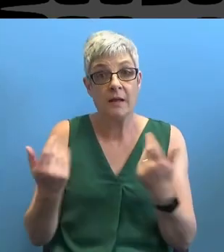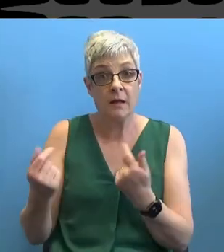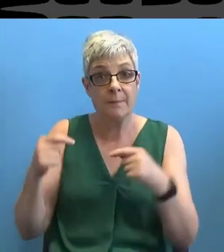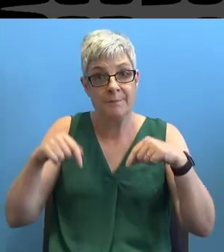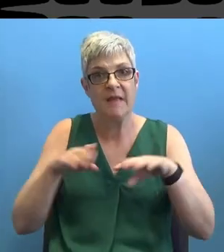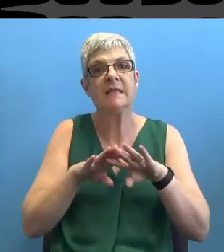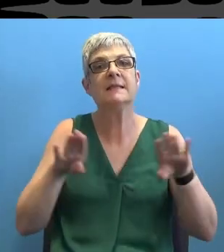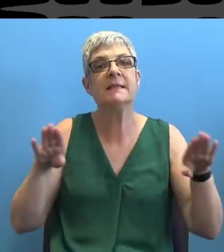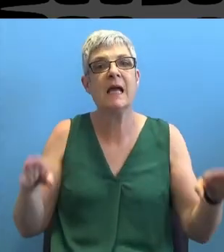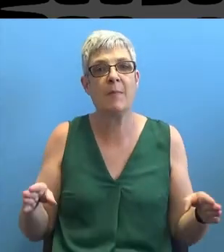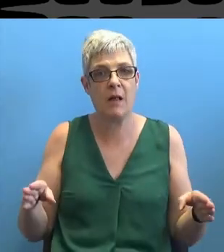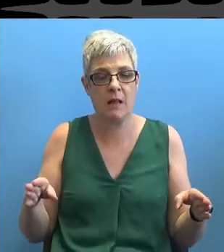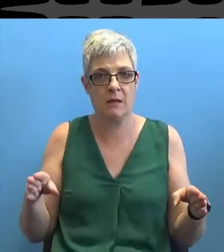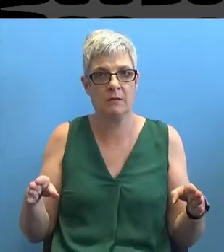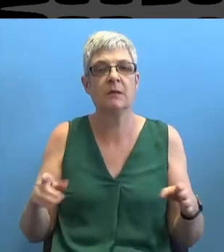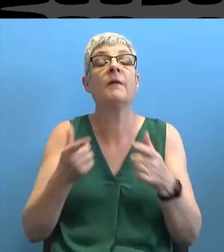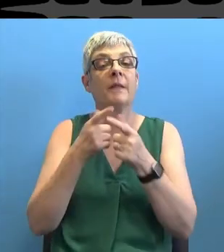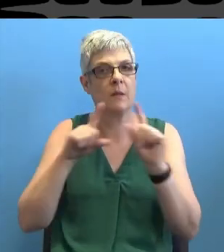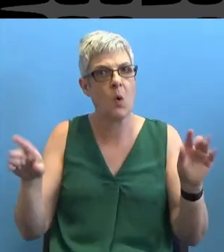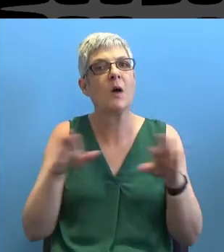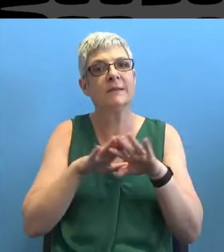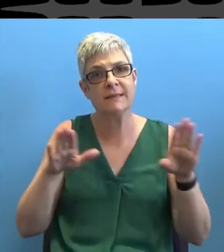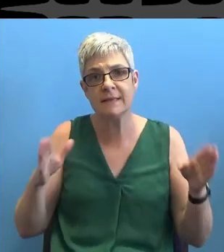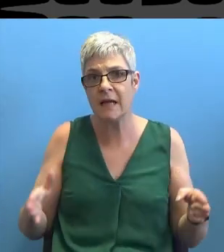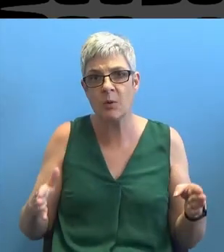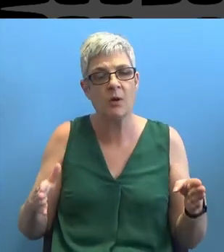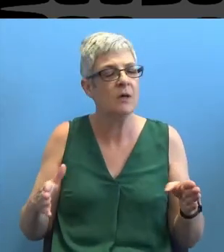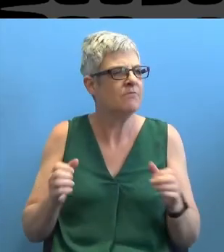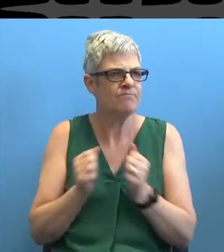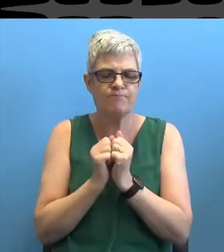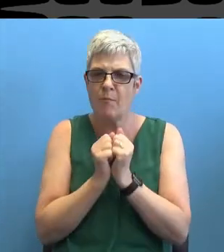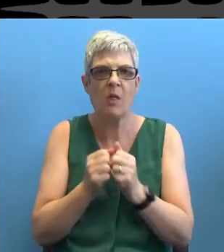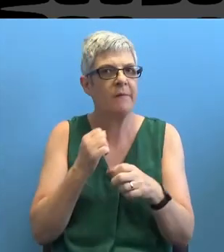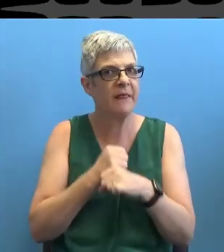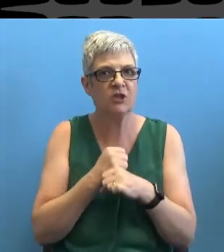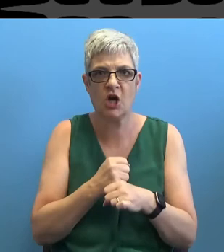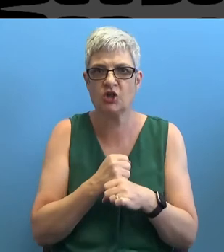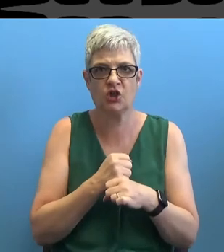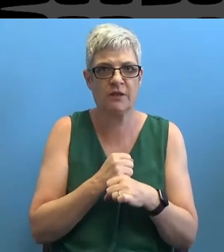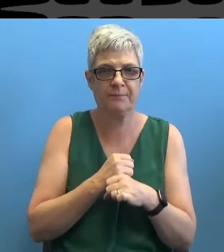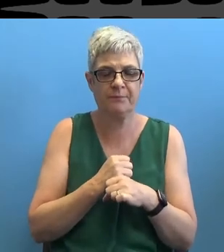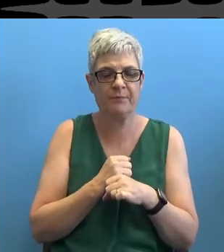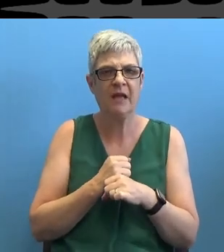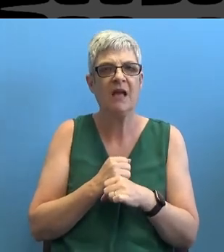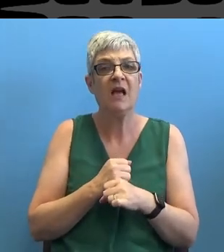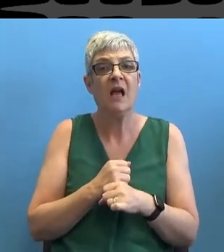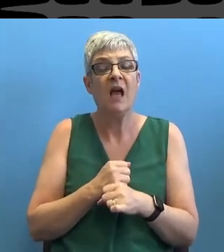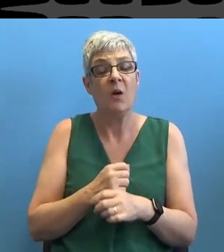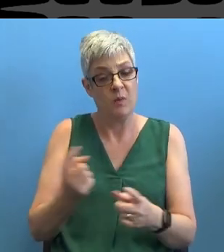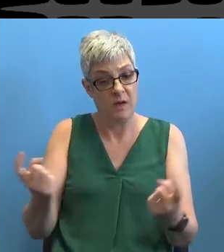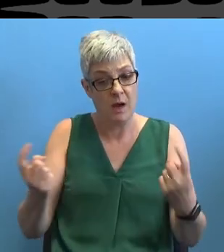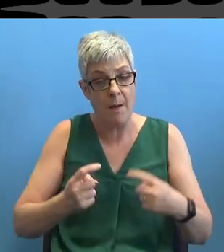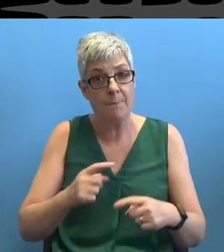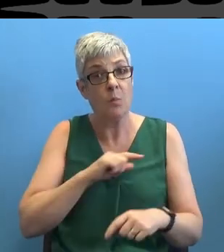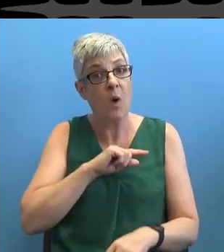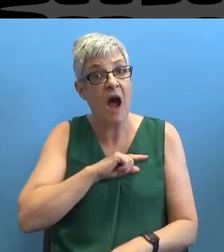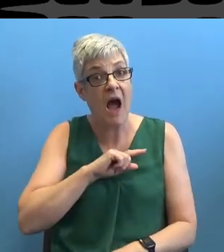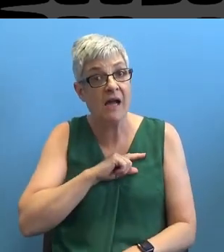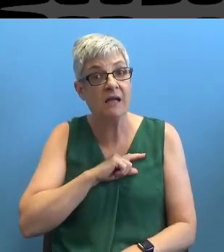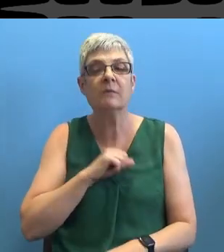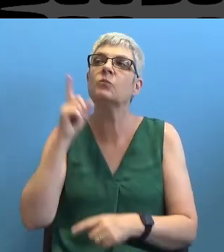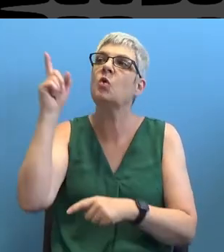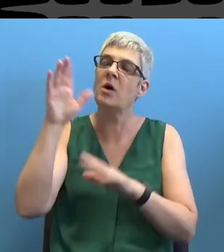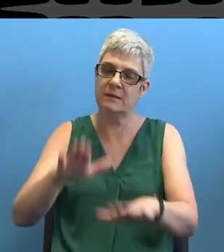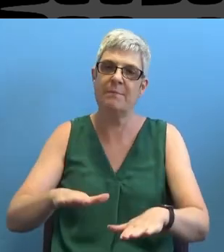Welcome then to the table, which is the Lord's table, not the church's table. And we can only come to the table because of